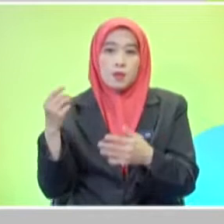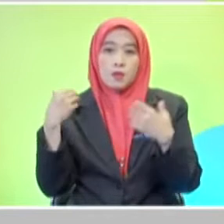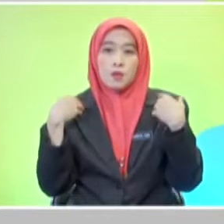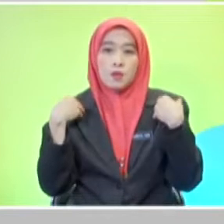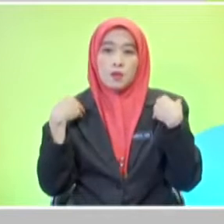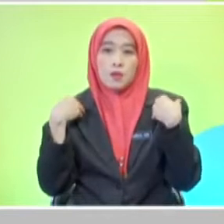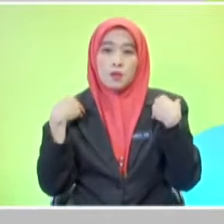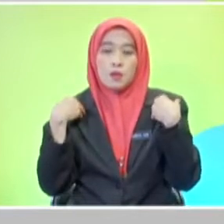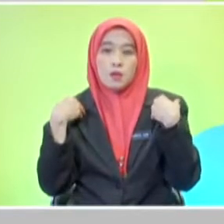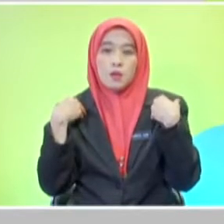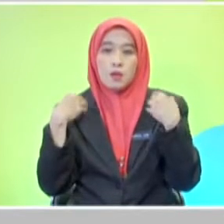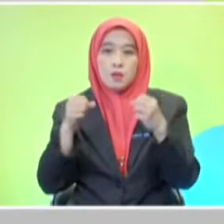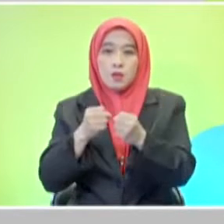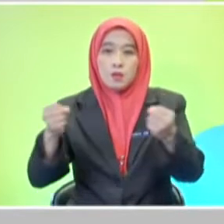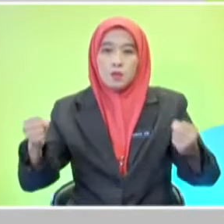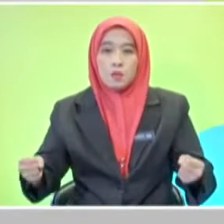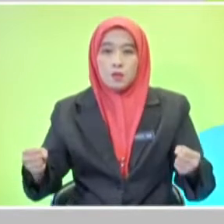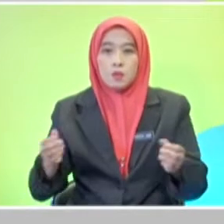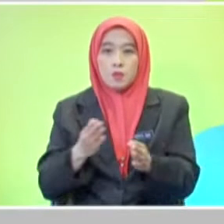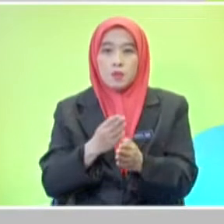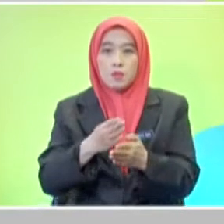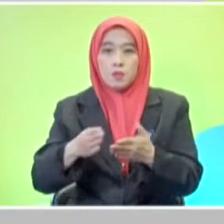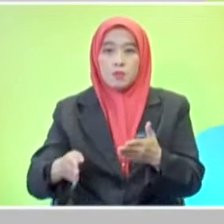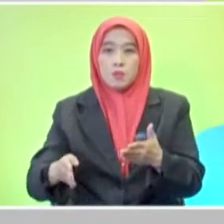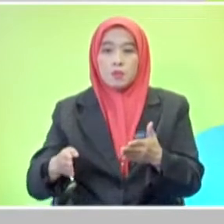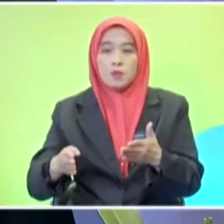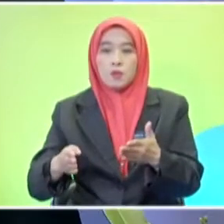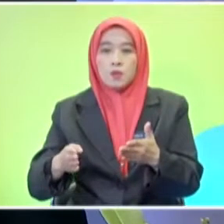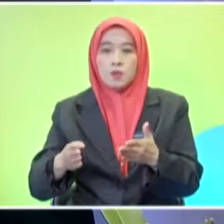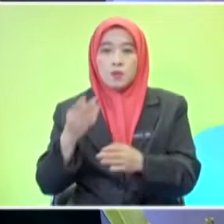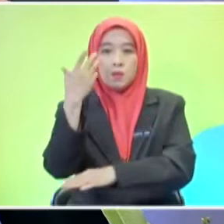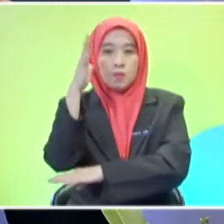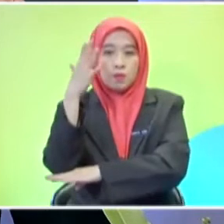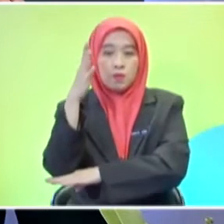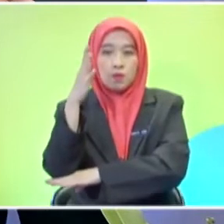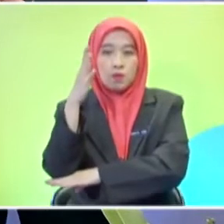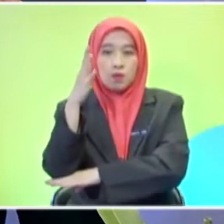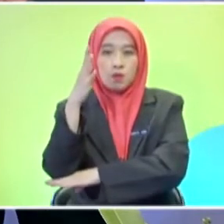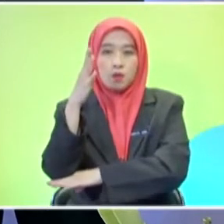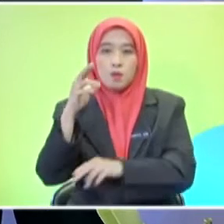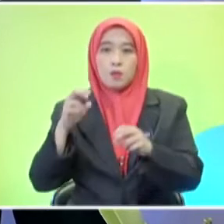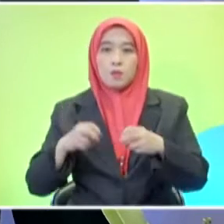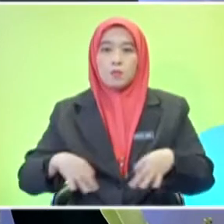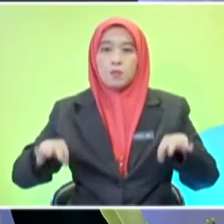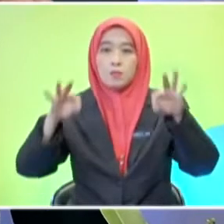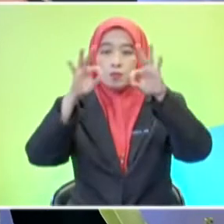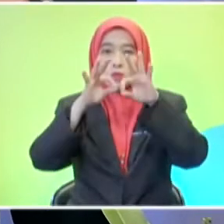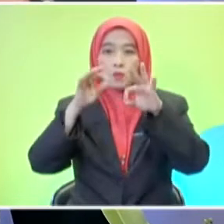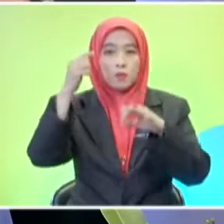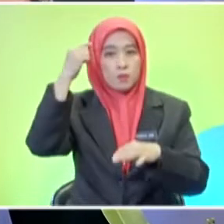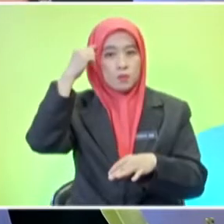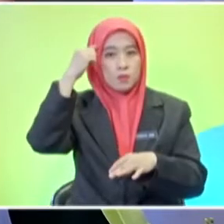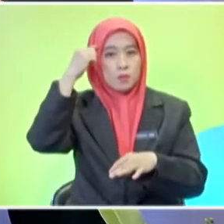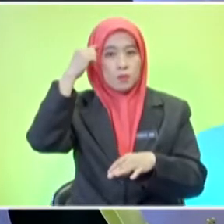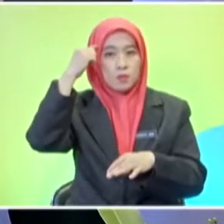fixed amount of space in between them. Yes, that's right. Because it is important to reduce competition among the